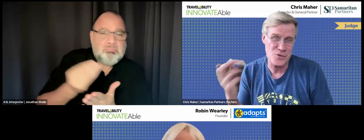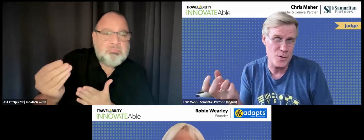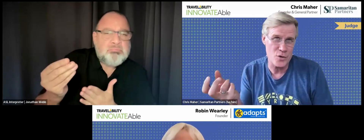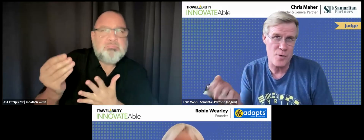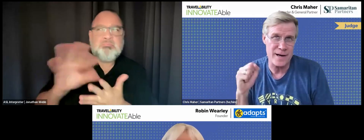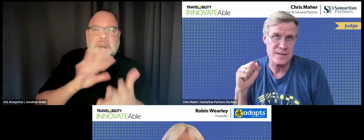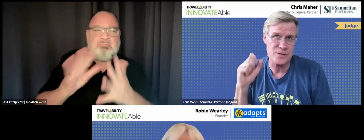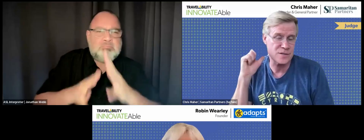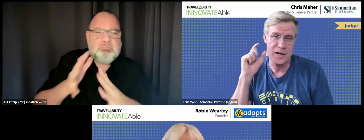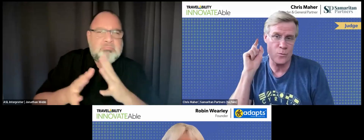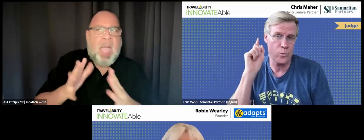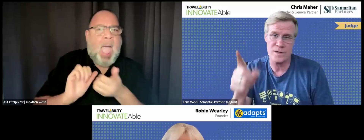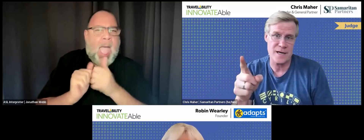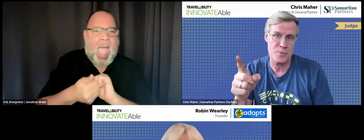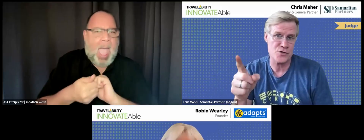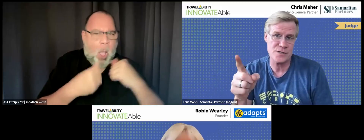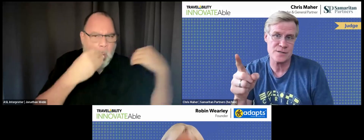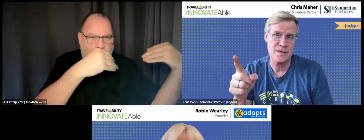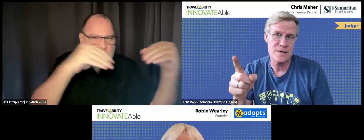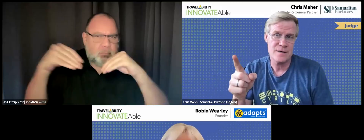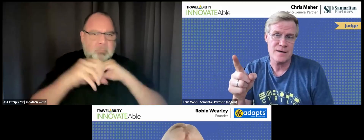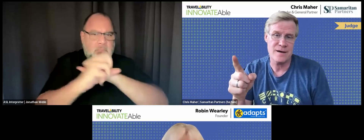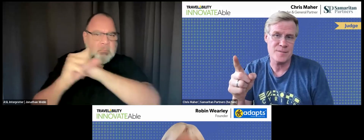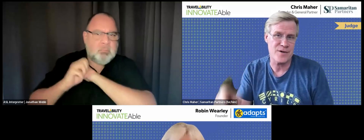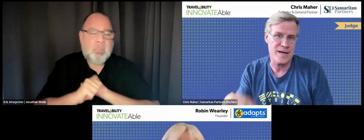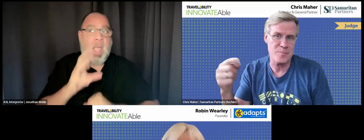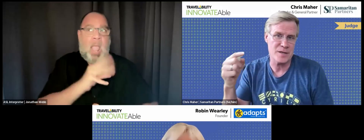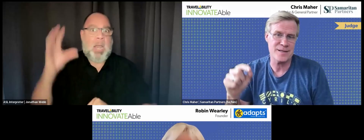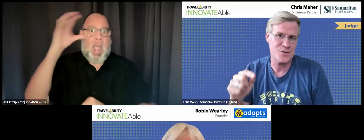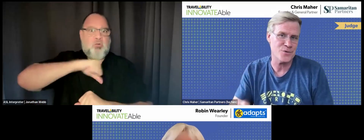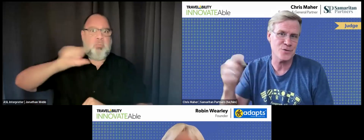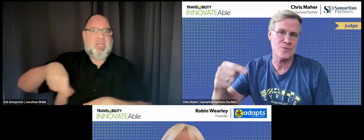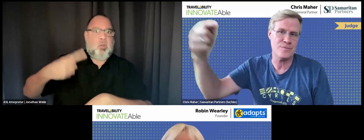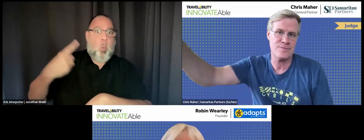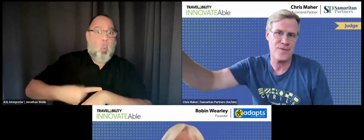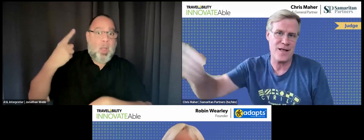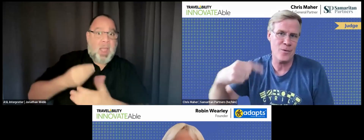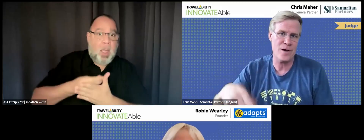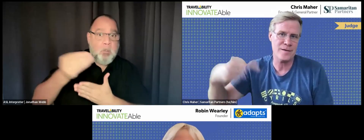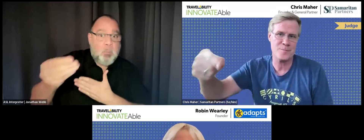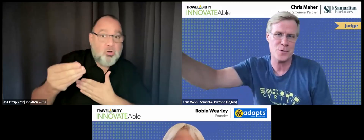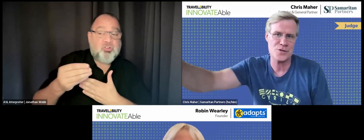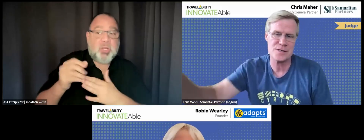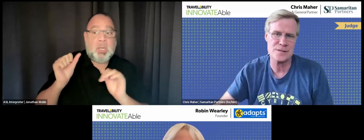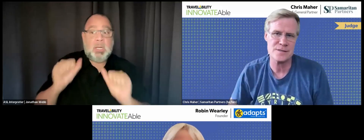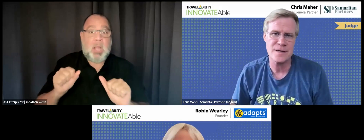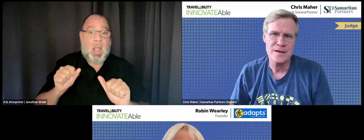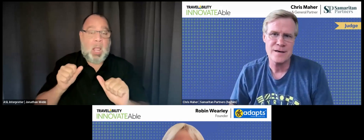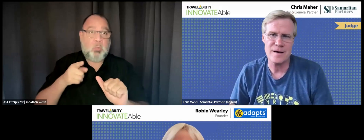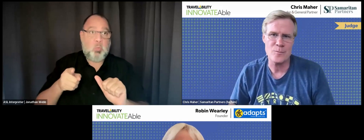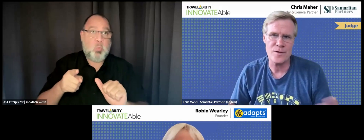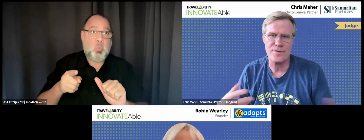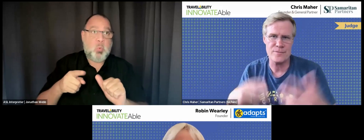And then I'm assuming your product is just kind of one-time purchase. Is there any ability to do follow-on